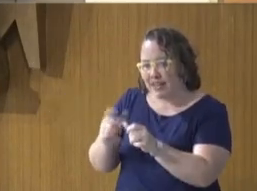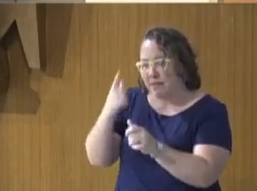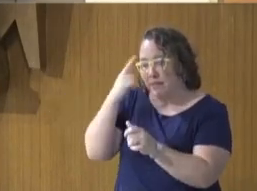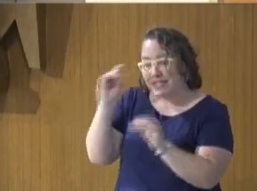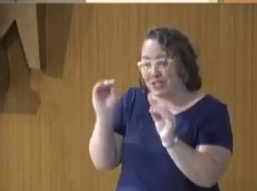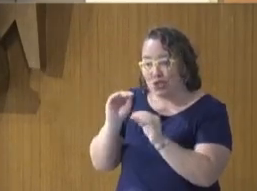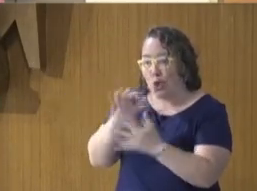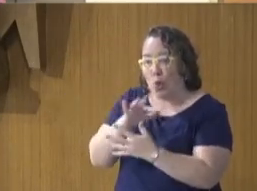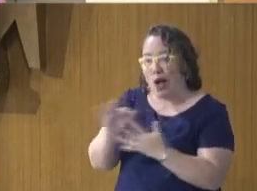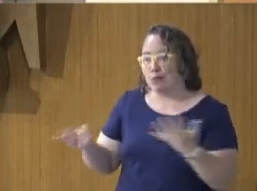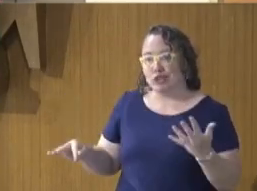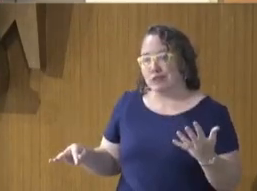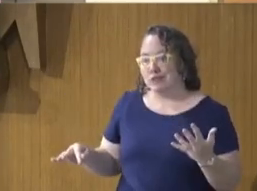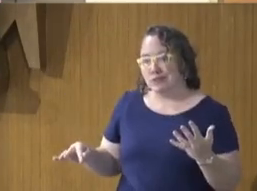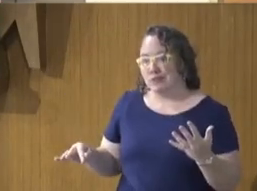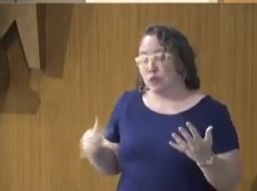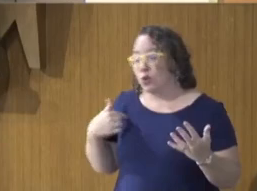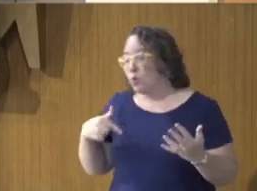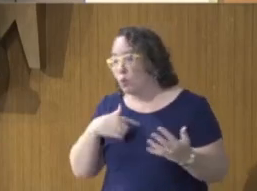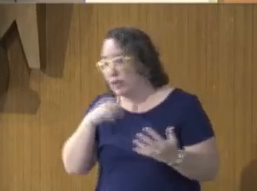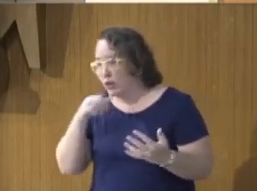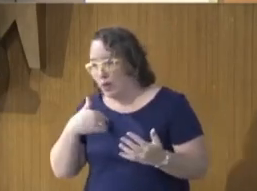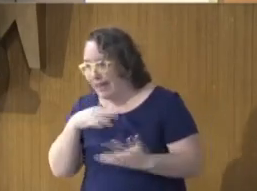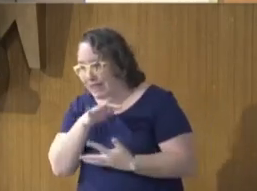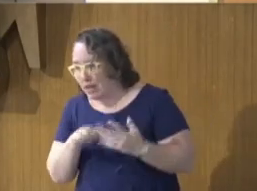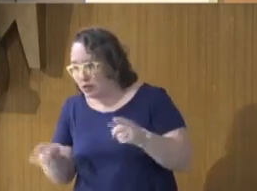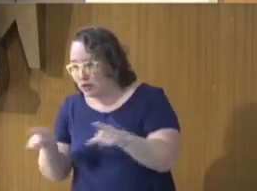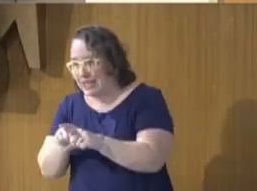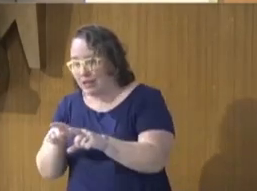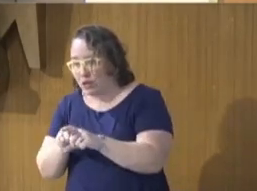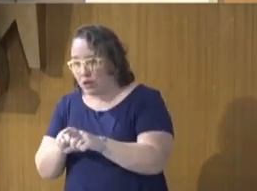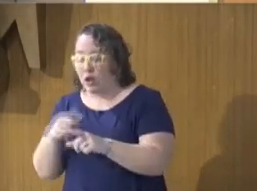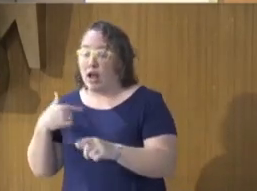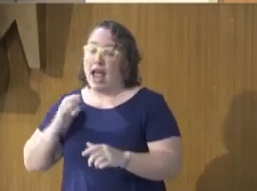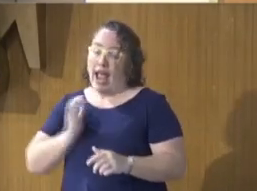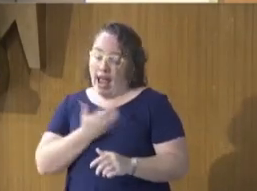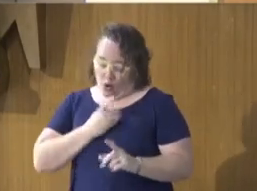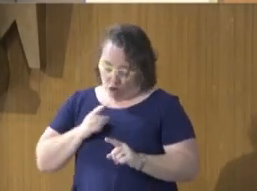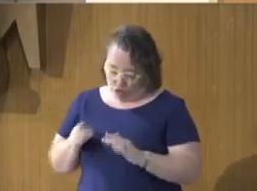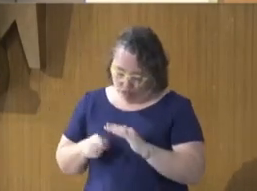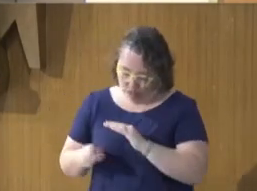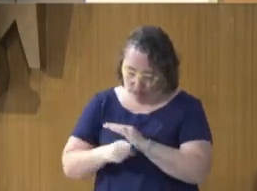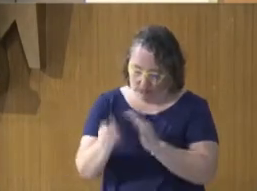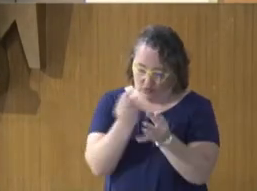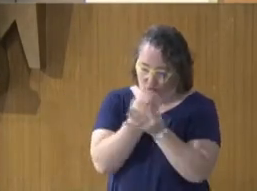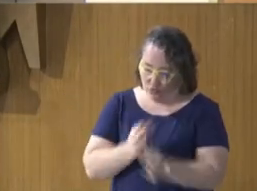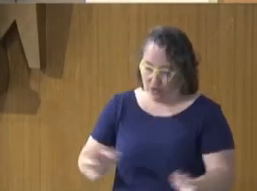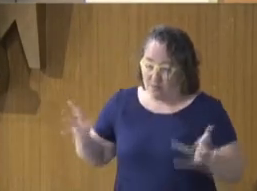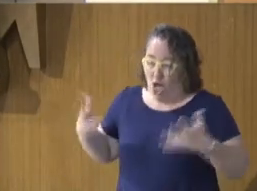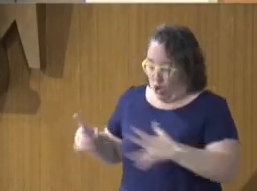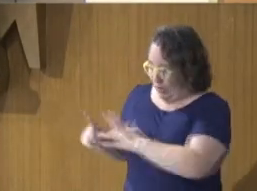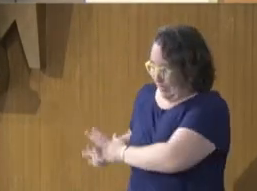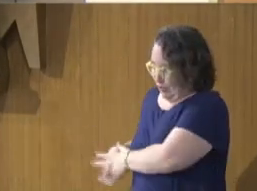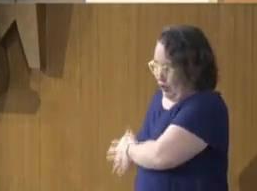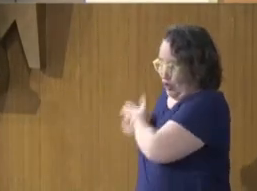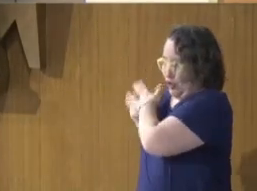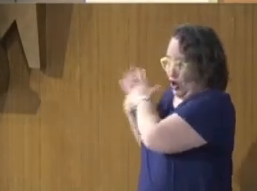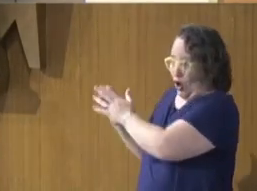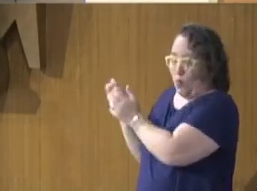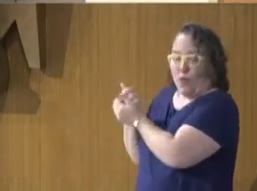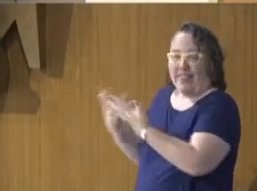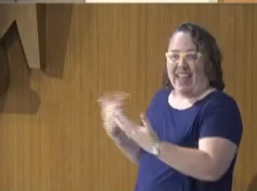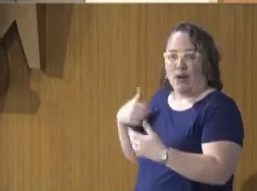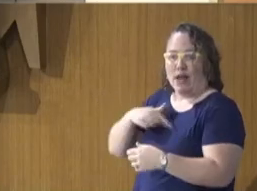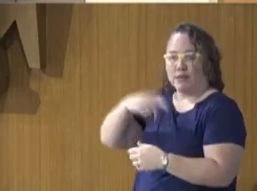choice. And neither do we. Because the journey to freedom has already begun. God has